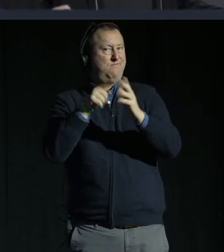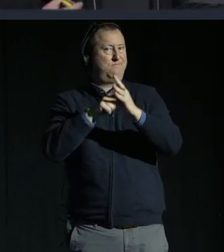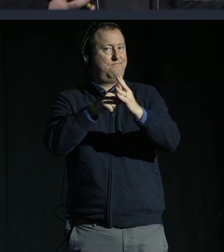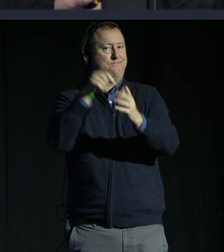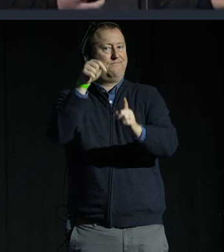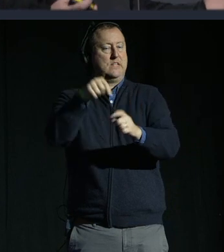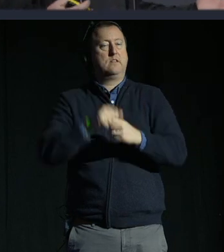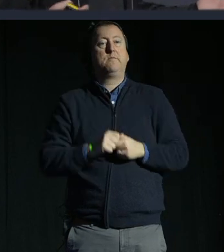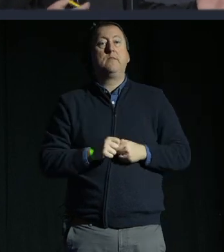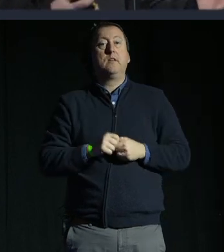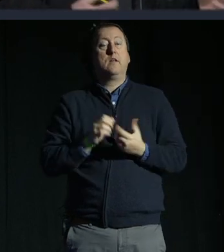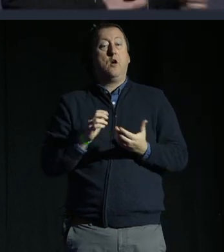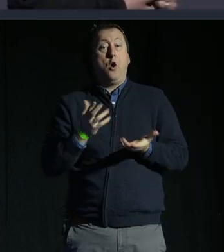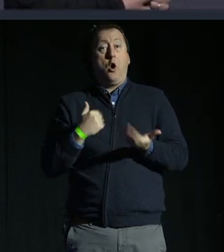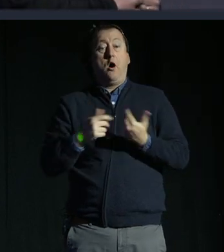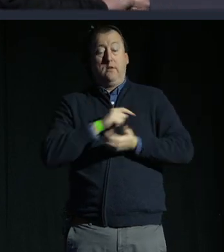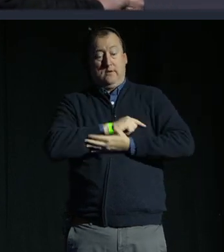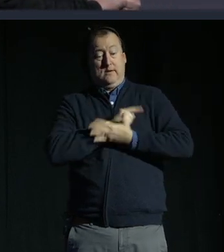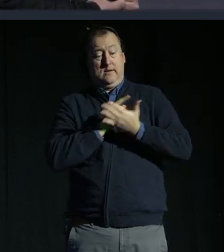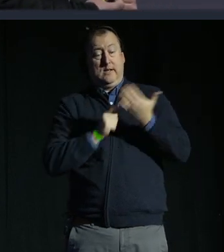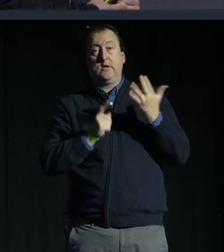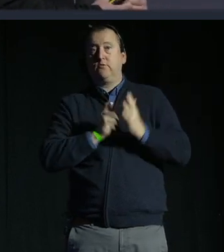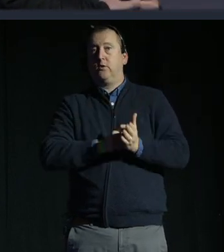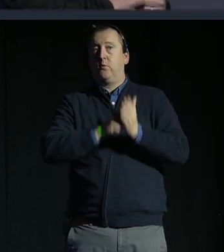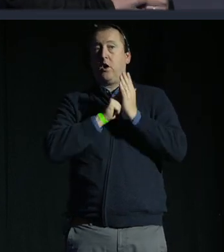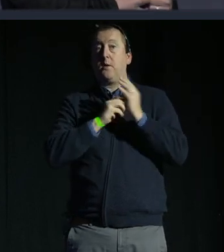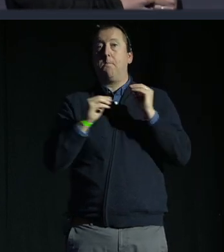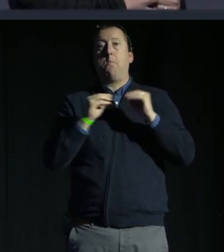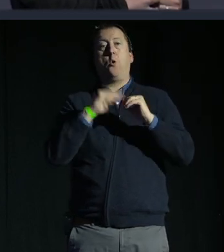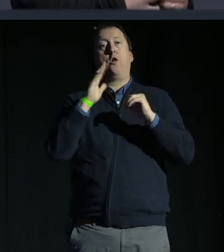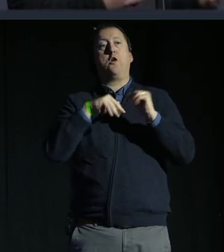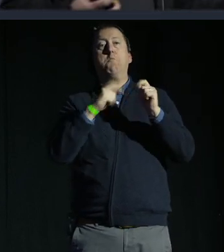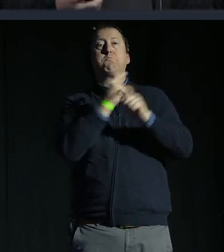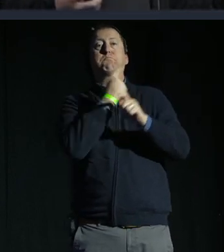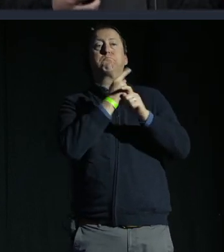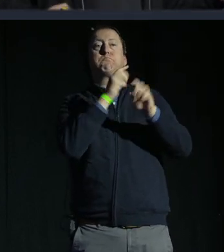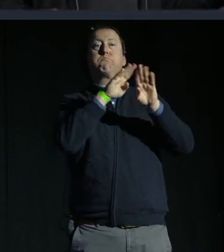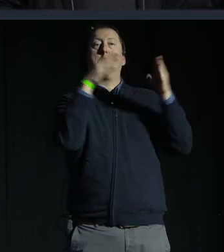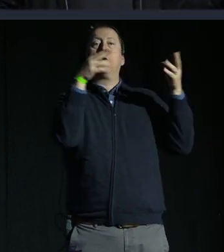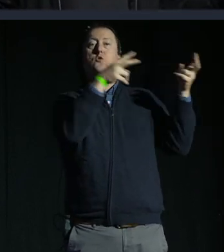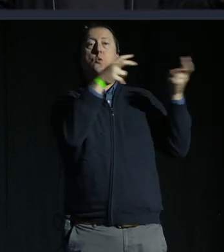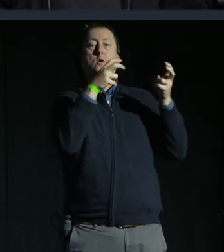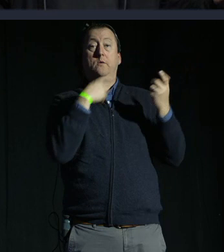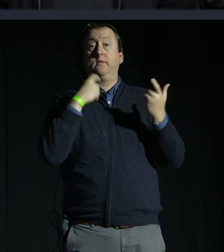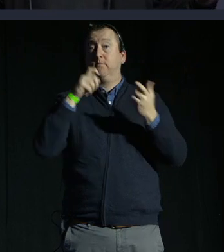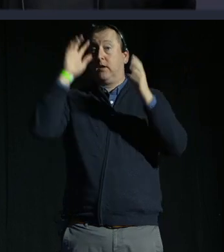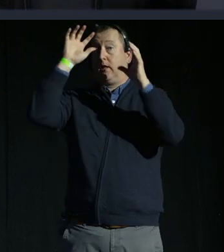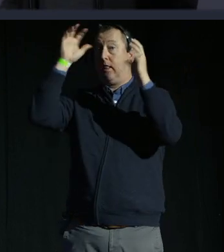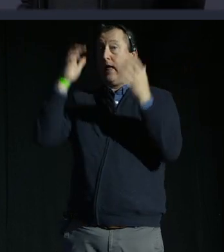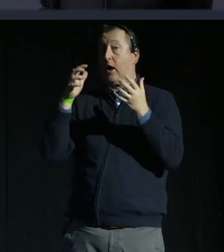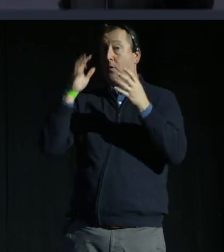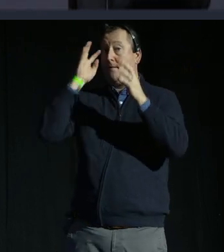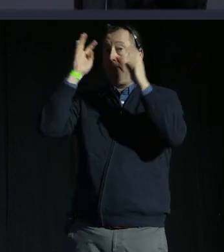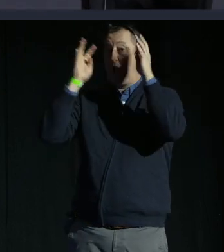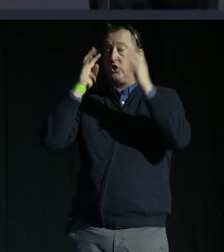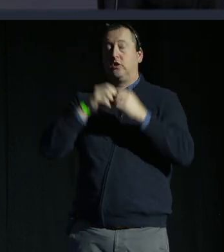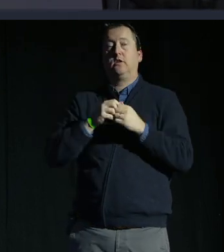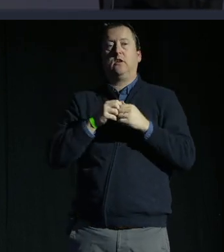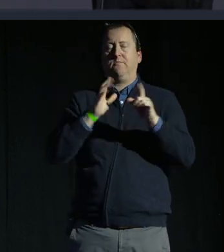All this requires more than open source software. It requires cloud innovation, cloud